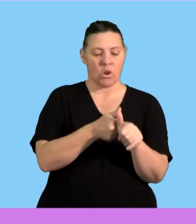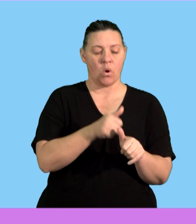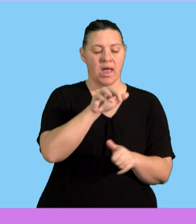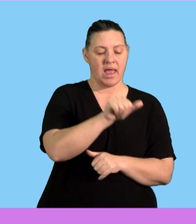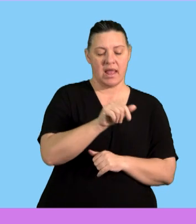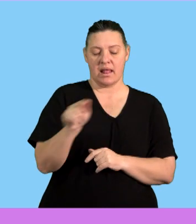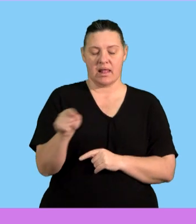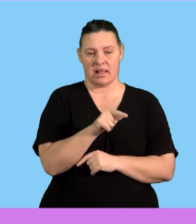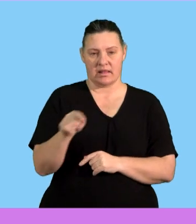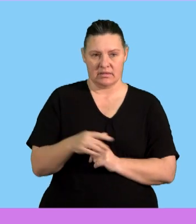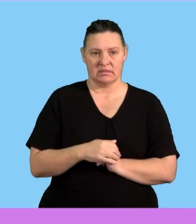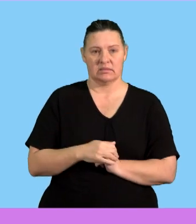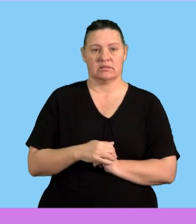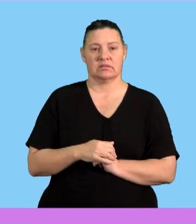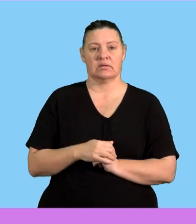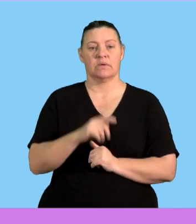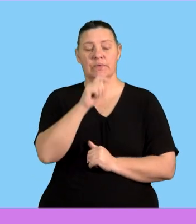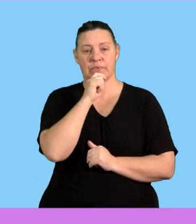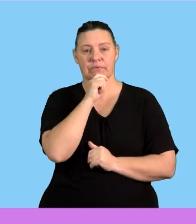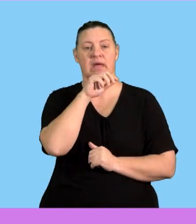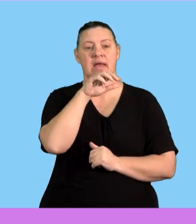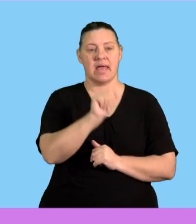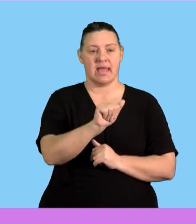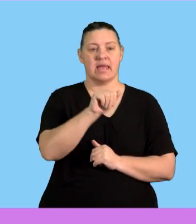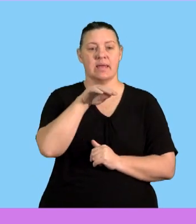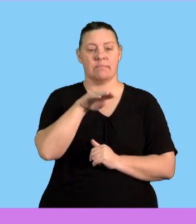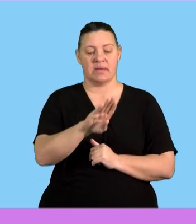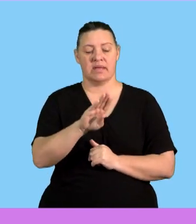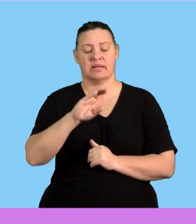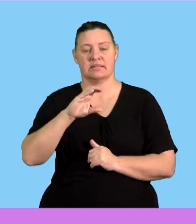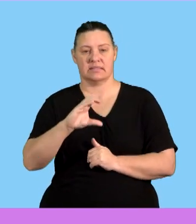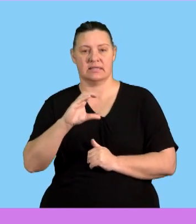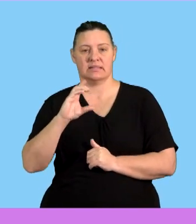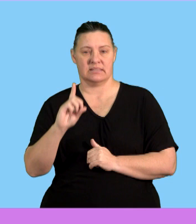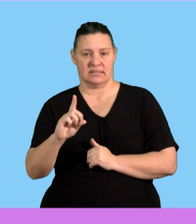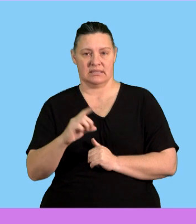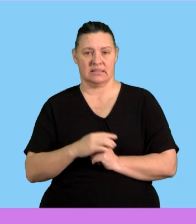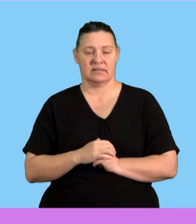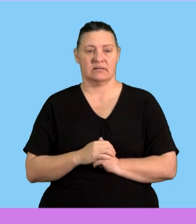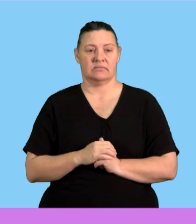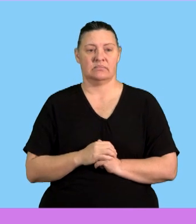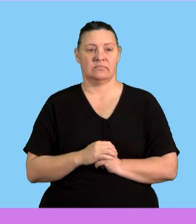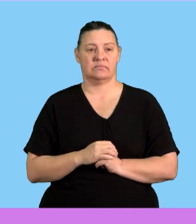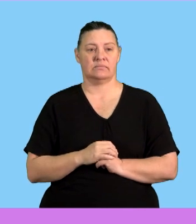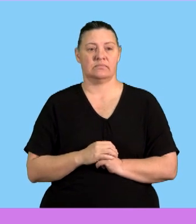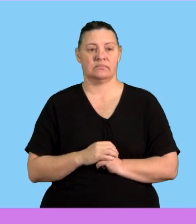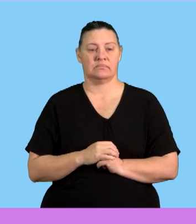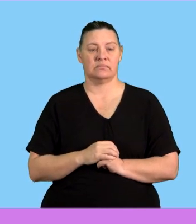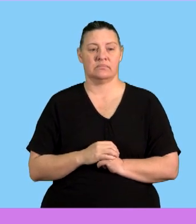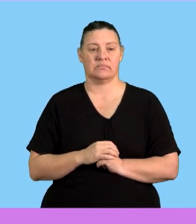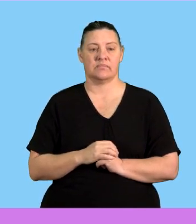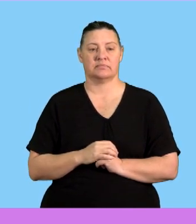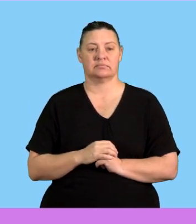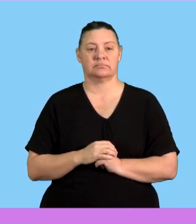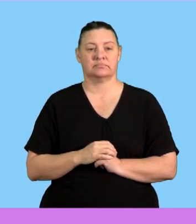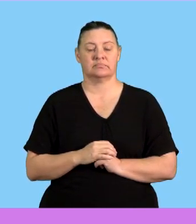which the mirror should be mounted. Important here, use A, B, C, and D. All right, so that's what we